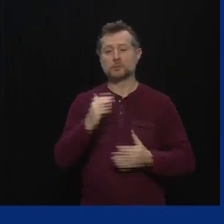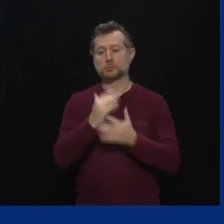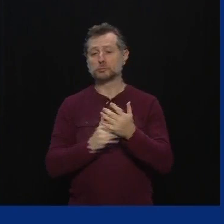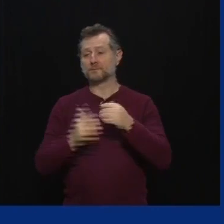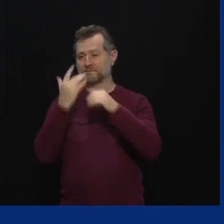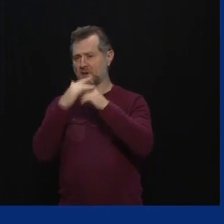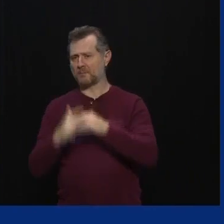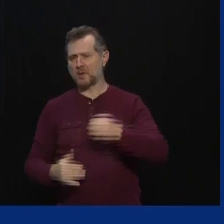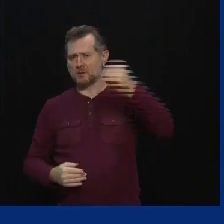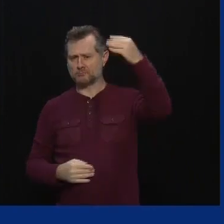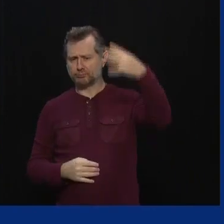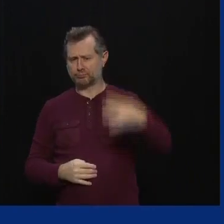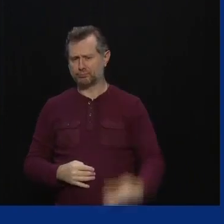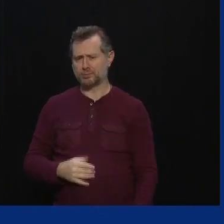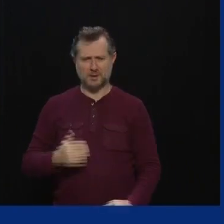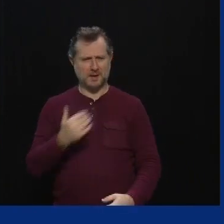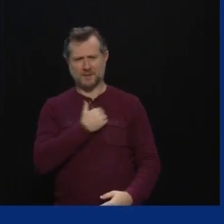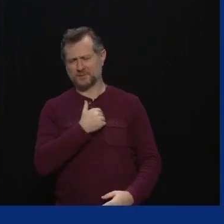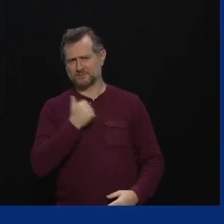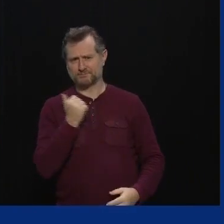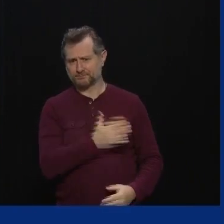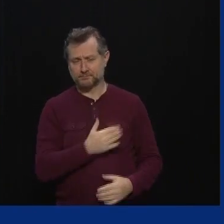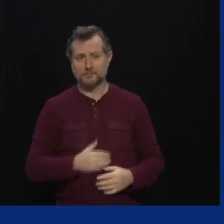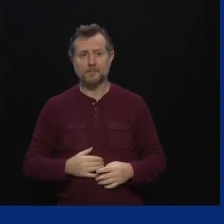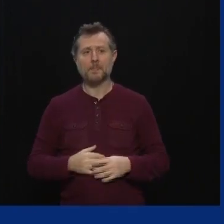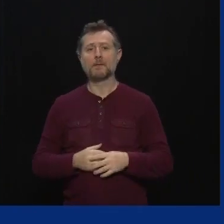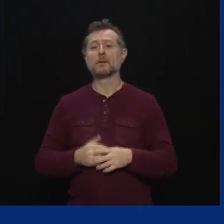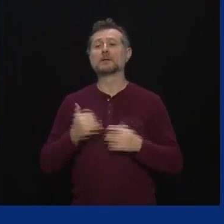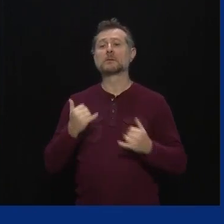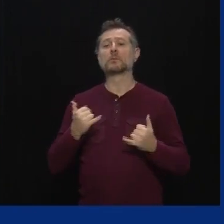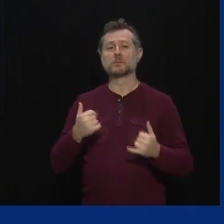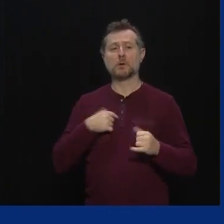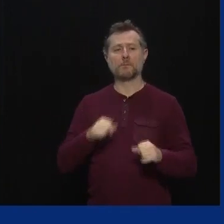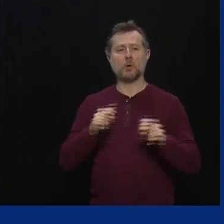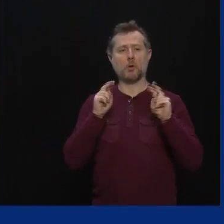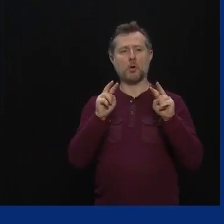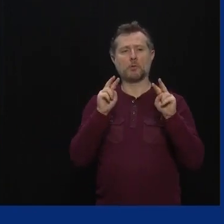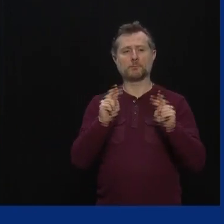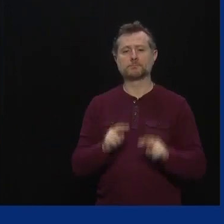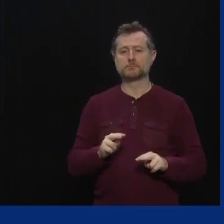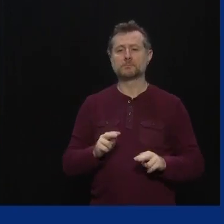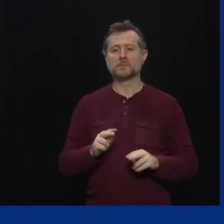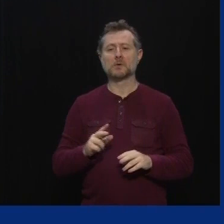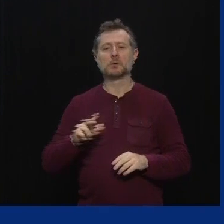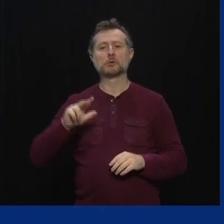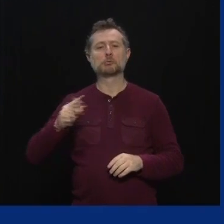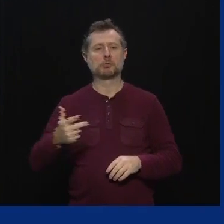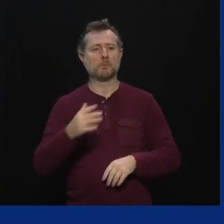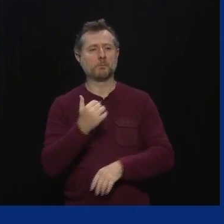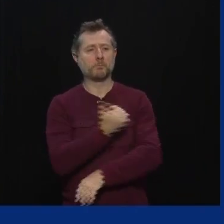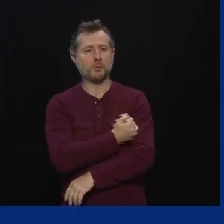us. And we're tracking now the booster shots that have been administered. Almost